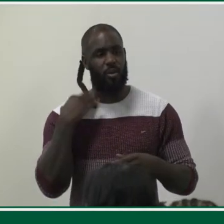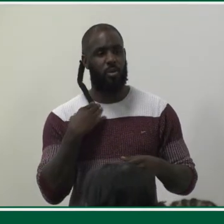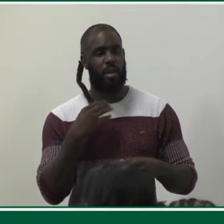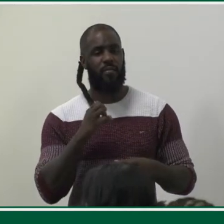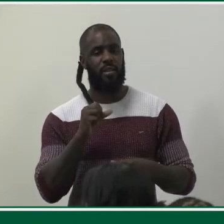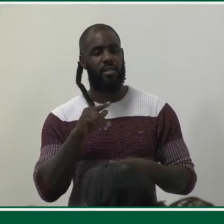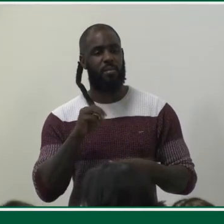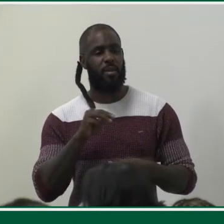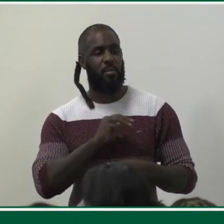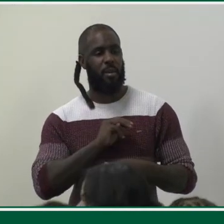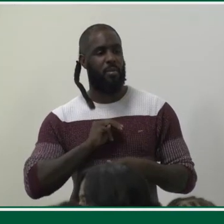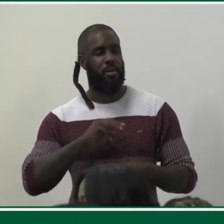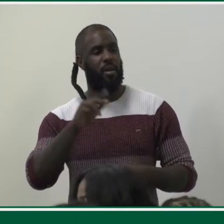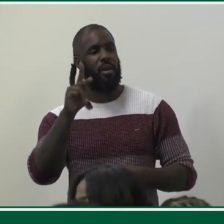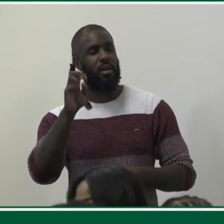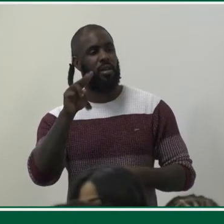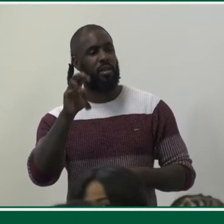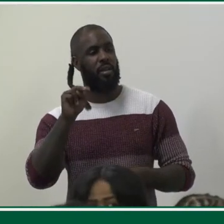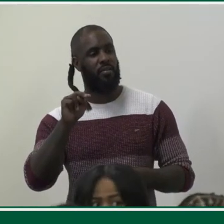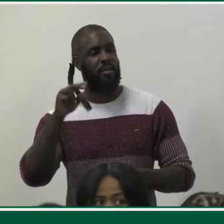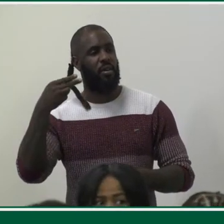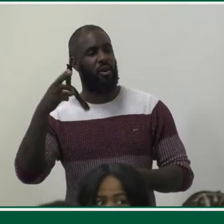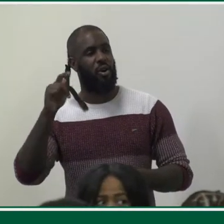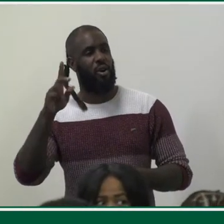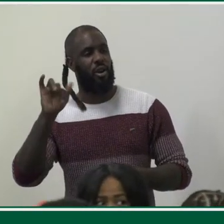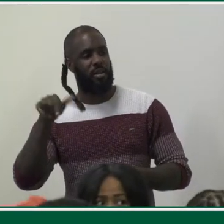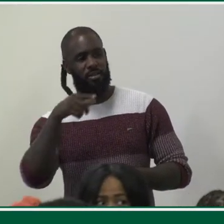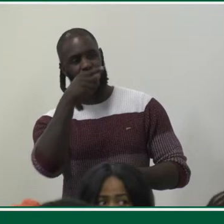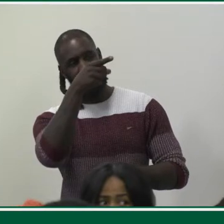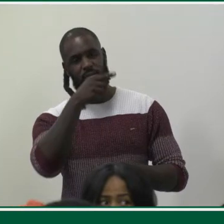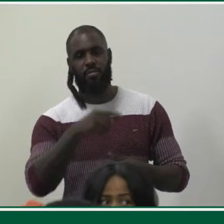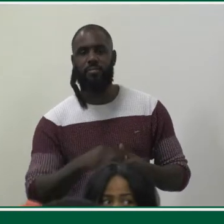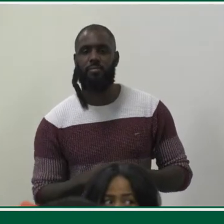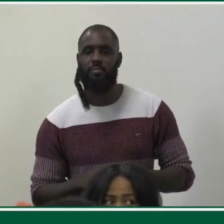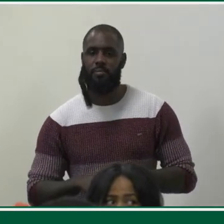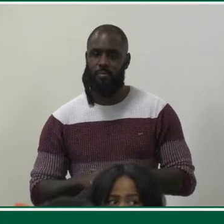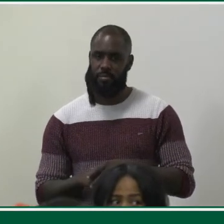Kevin McCarty here. Thank you for being here and supporting us.